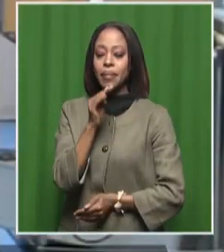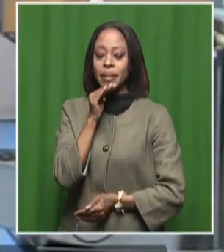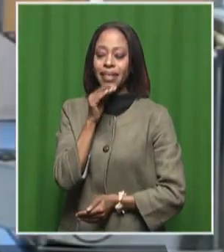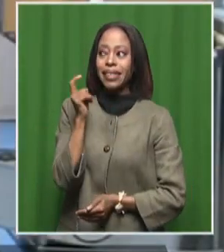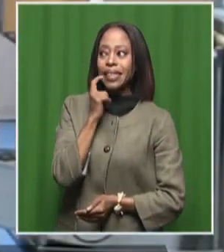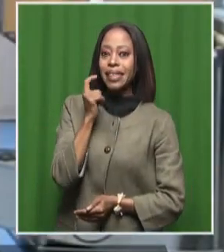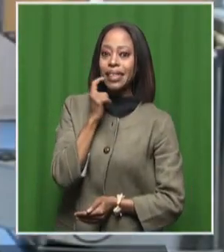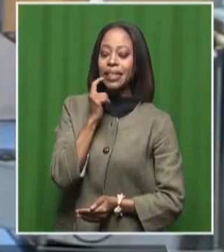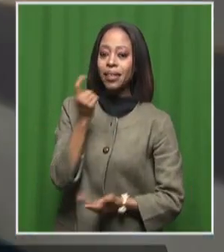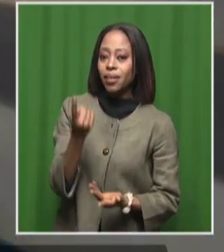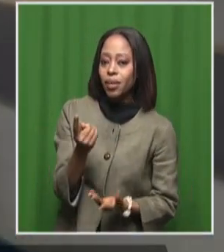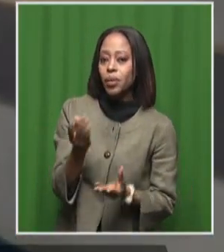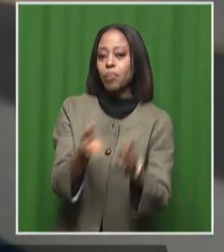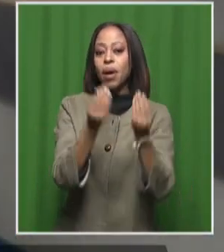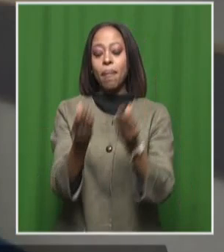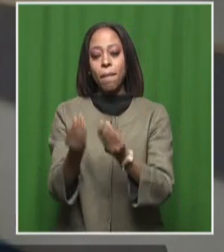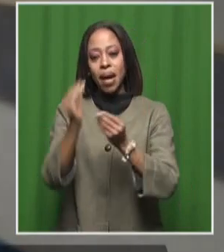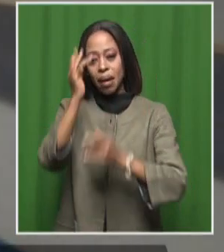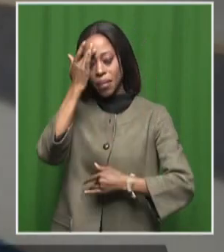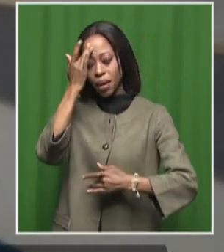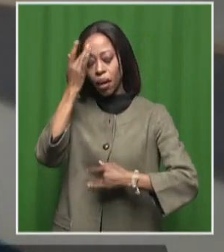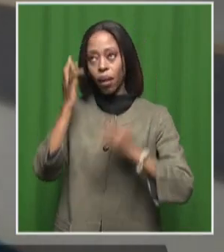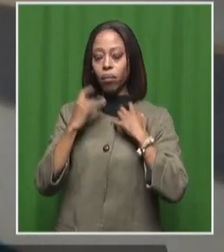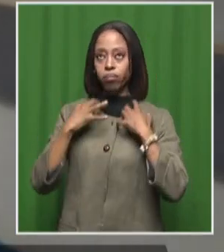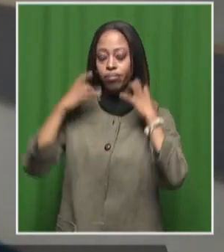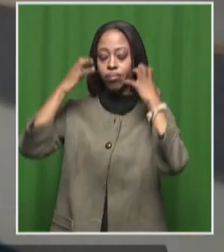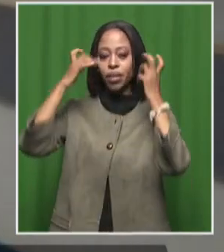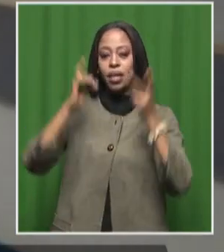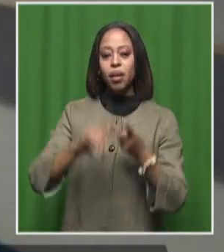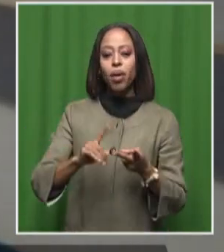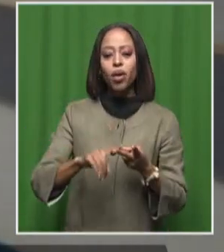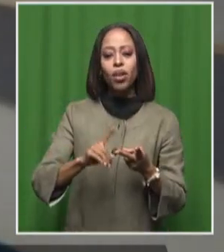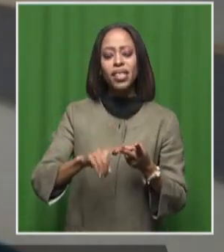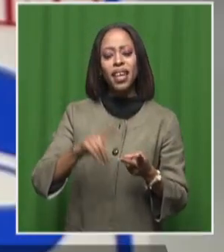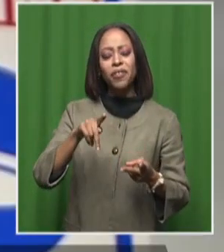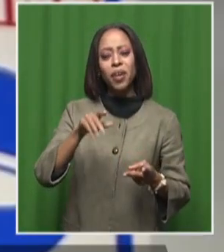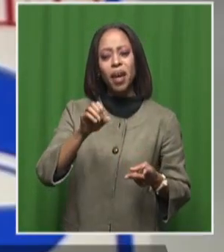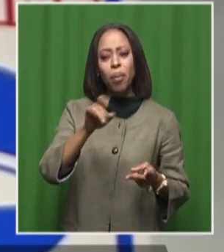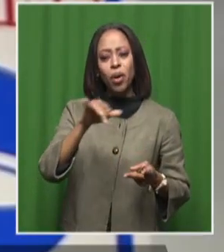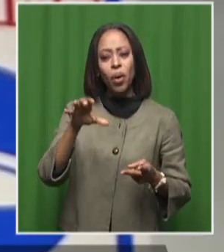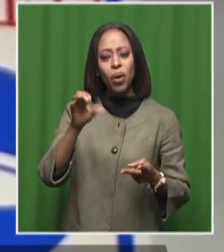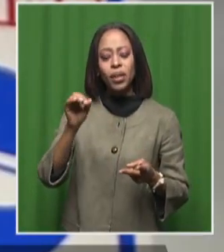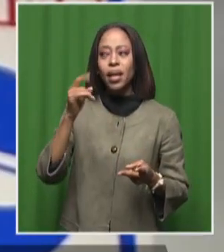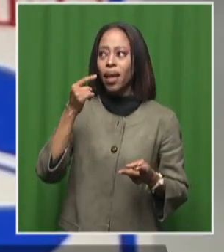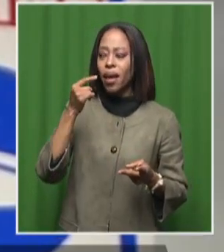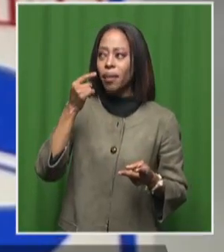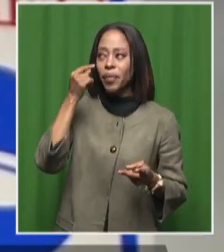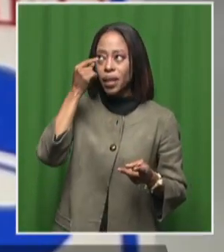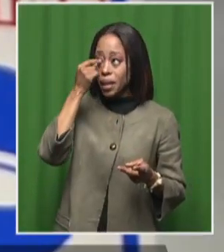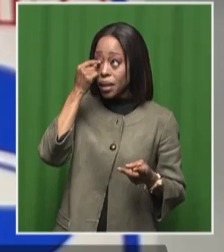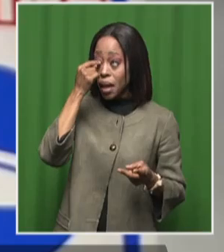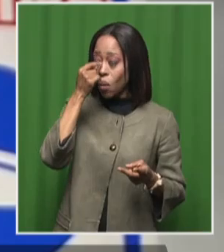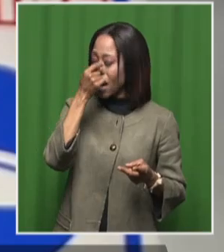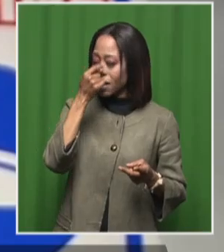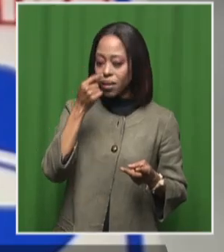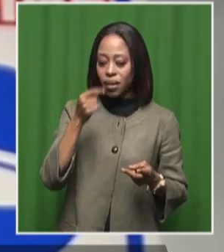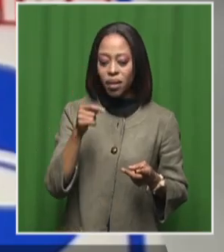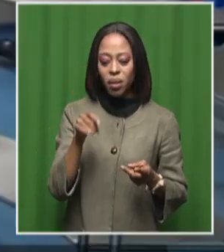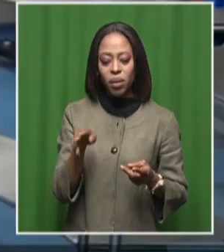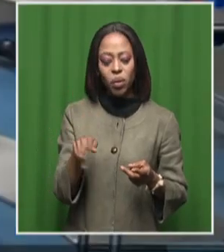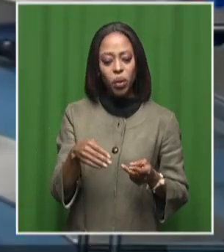and preventable diseases like measles and polio, for instance. Zero-dose children are also an indicator of